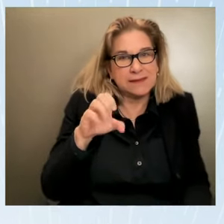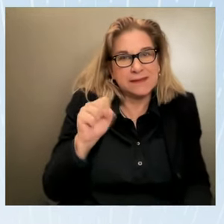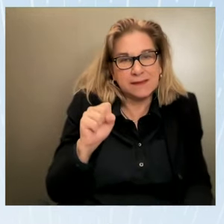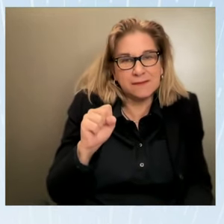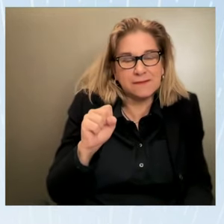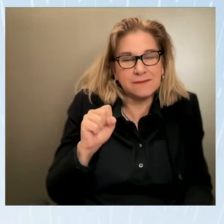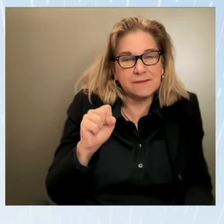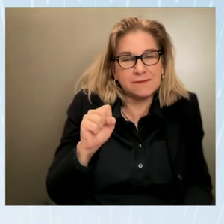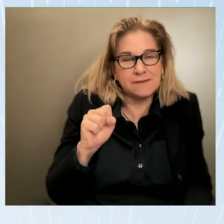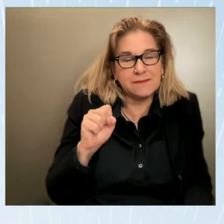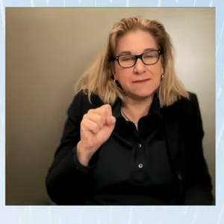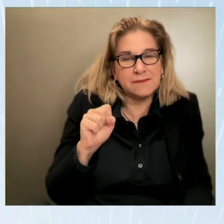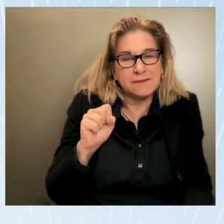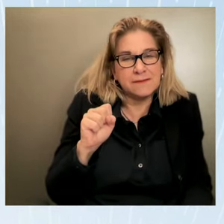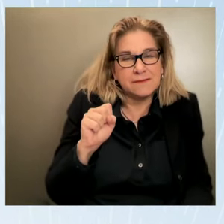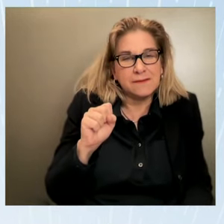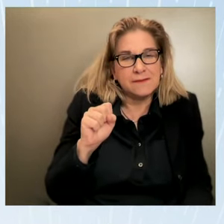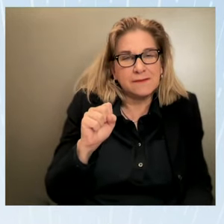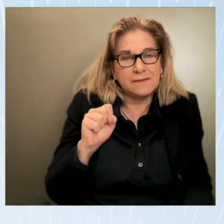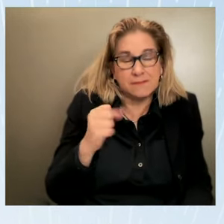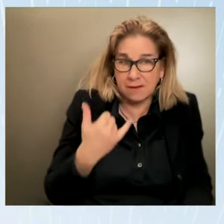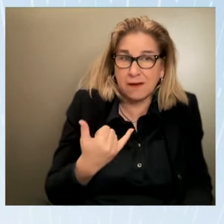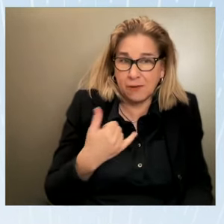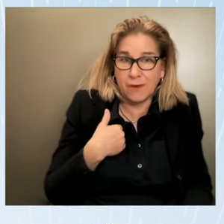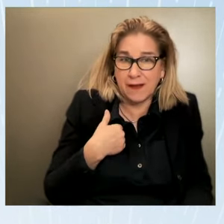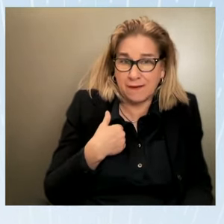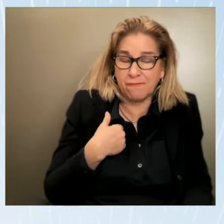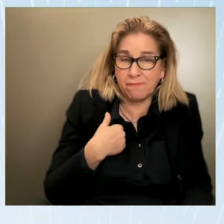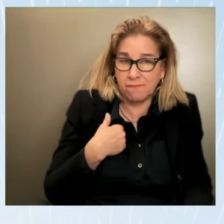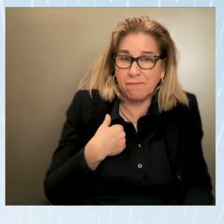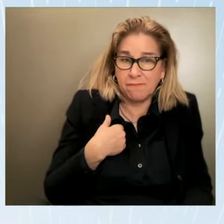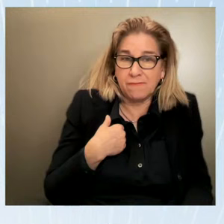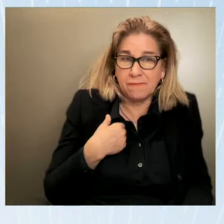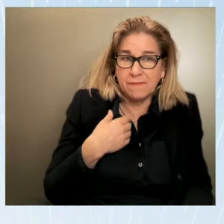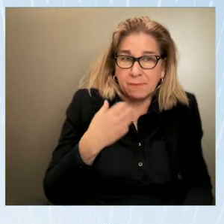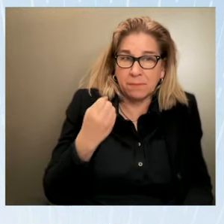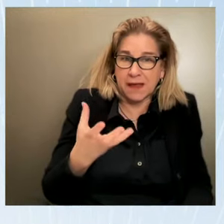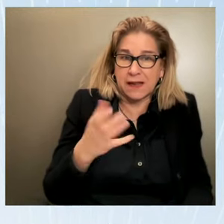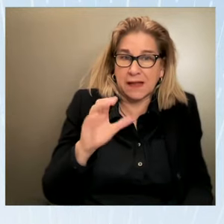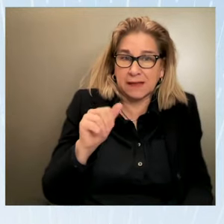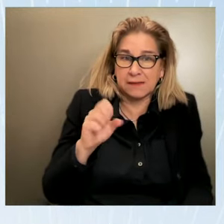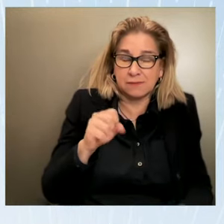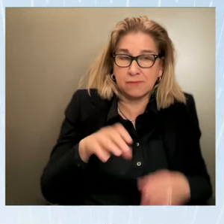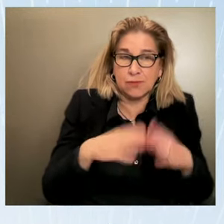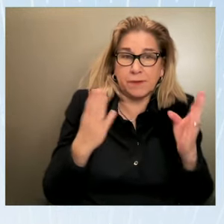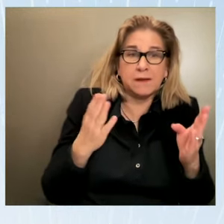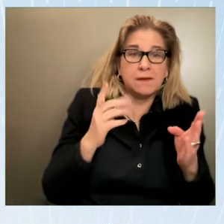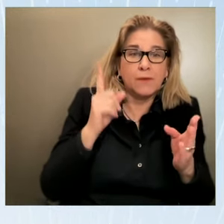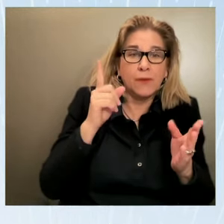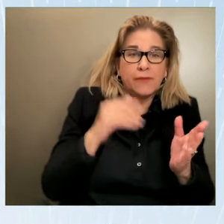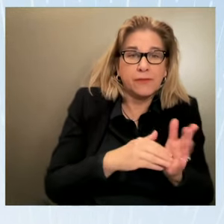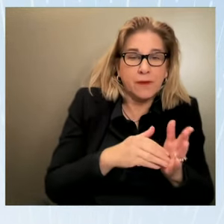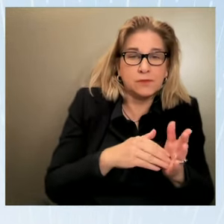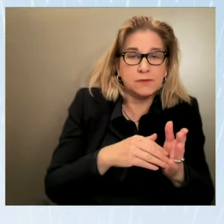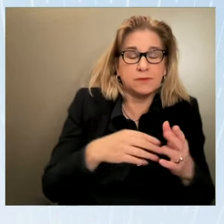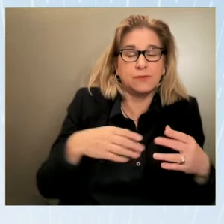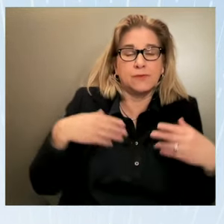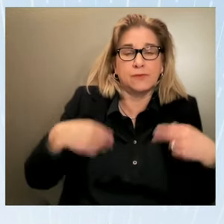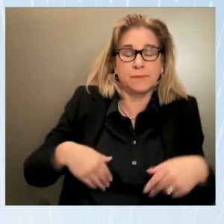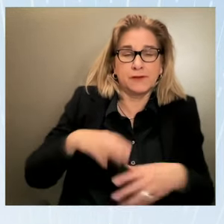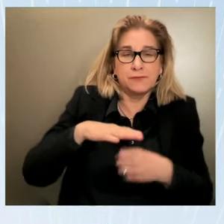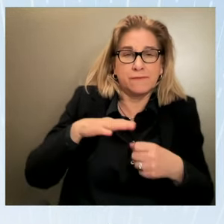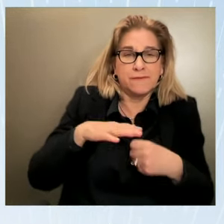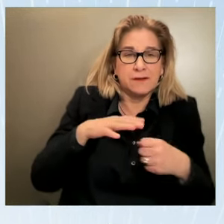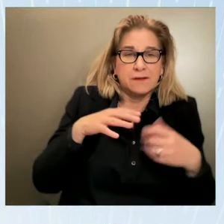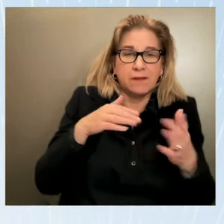each one of those inevitably ends up with stories much like Secretary Mayorkas told, where you've got scores of victims represented